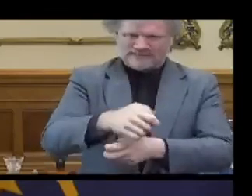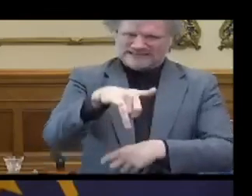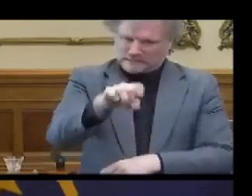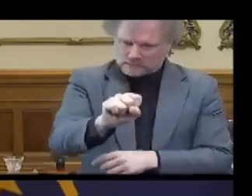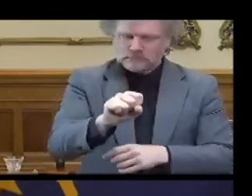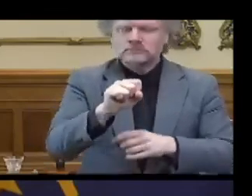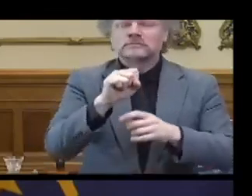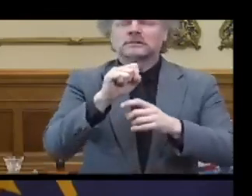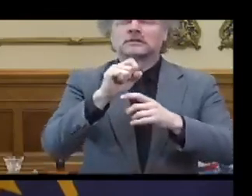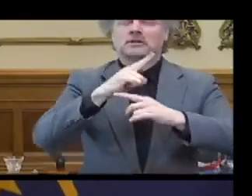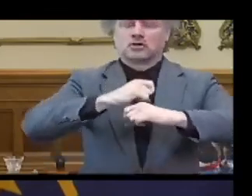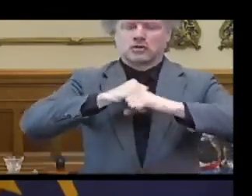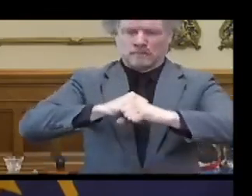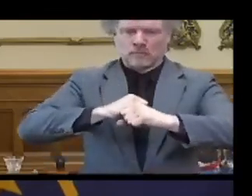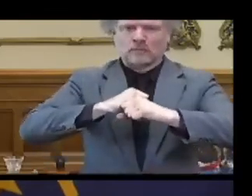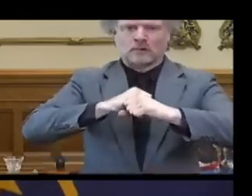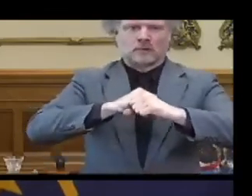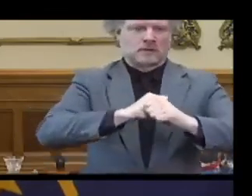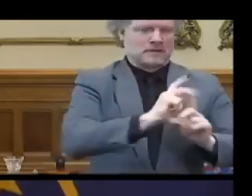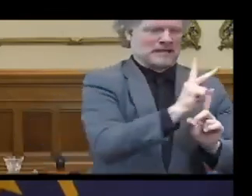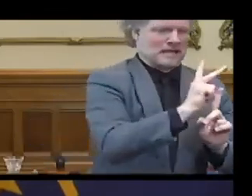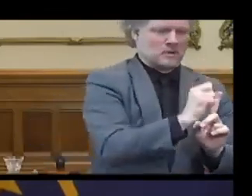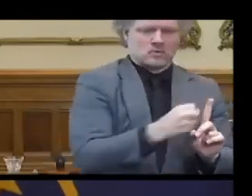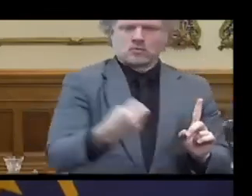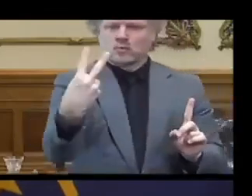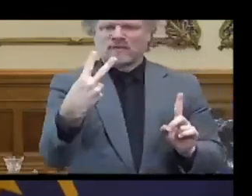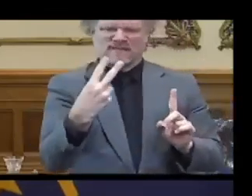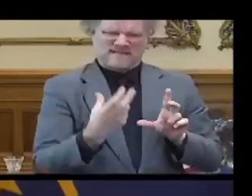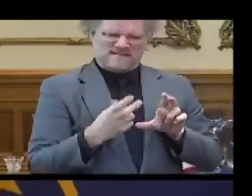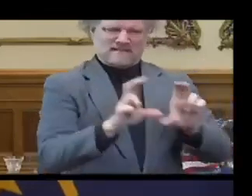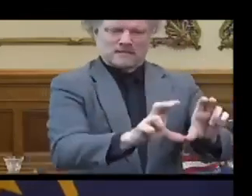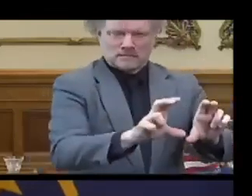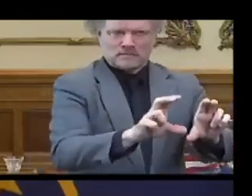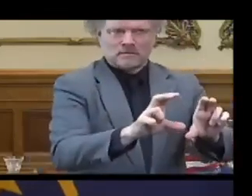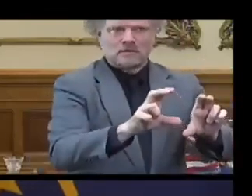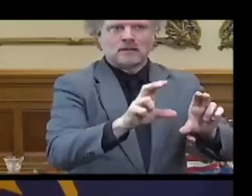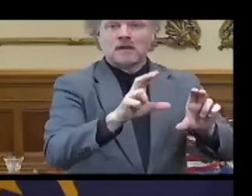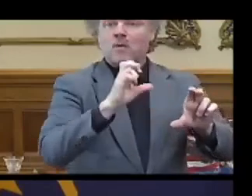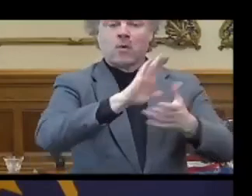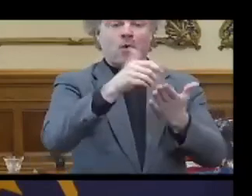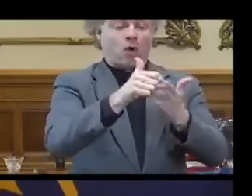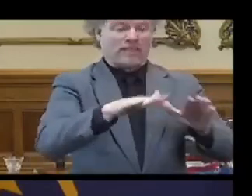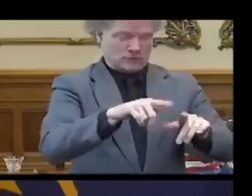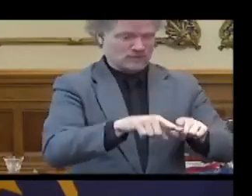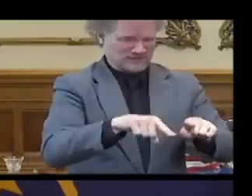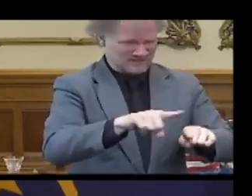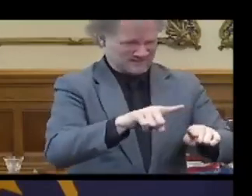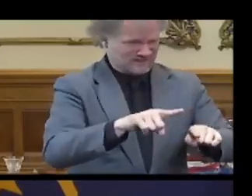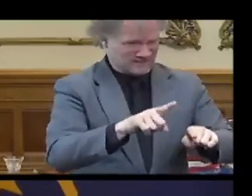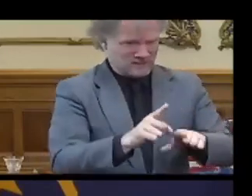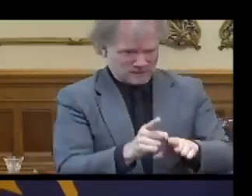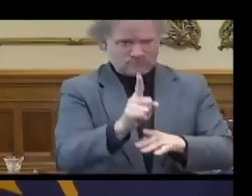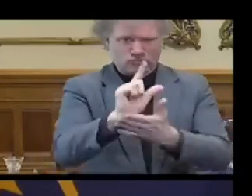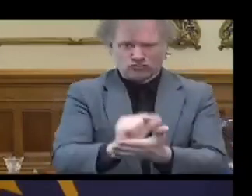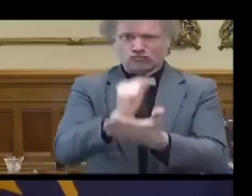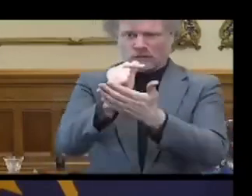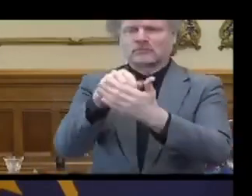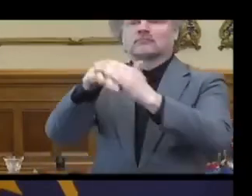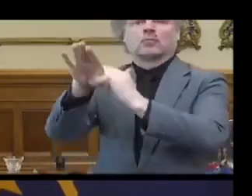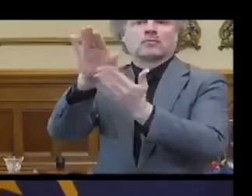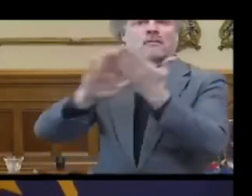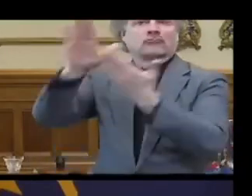to protect our K through 12 investment. I want every one of those kids to end up in one of those world-class higher